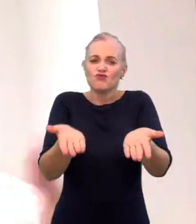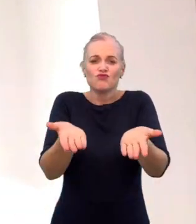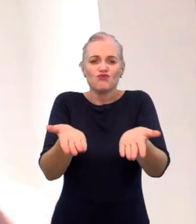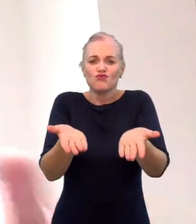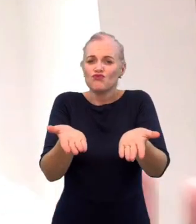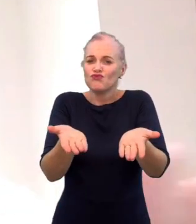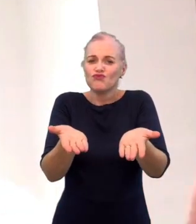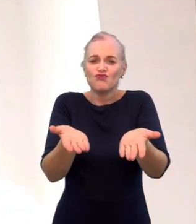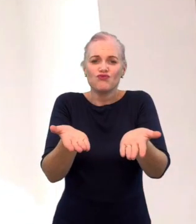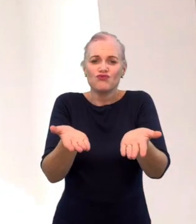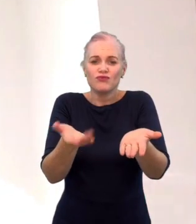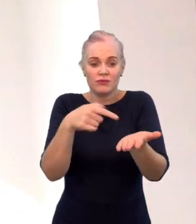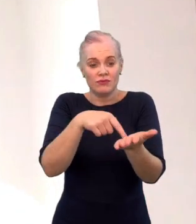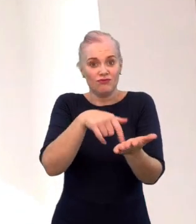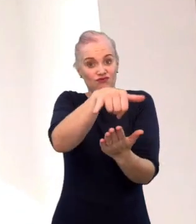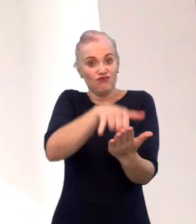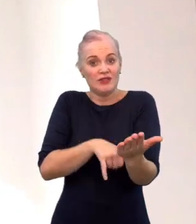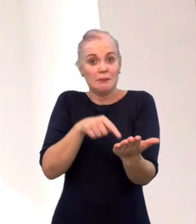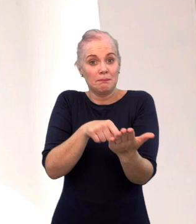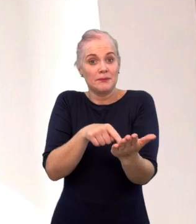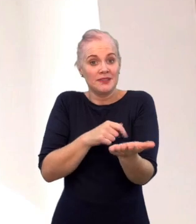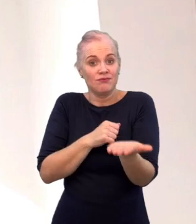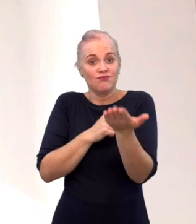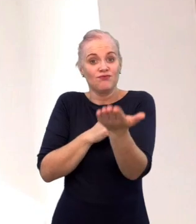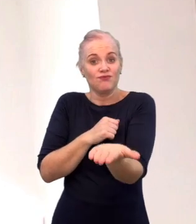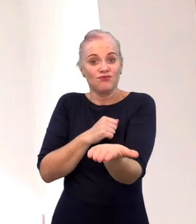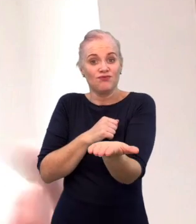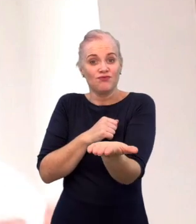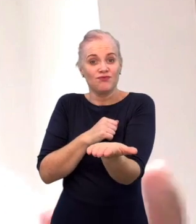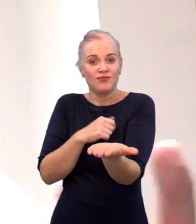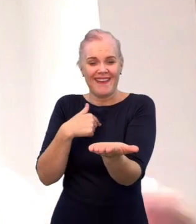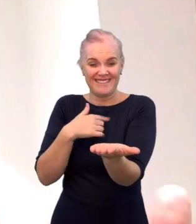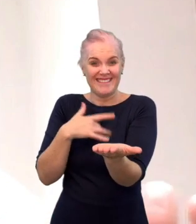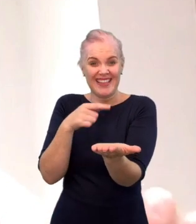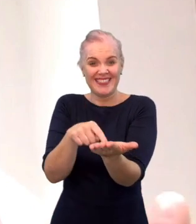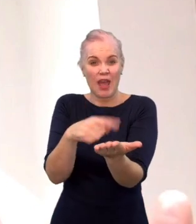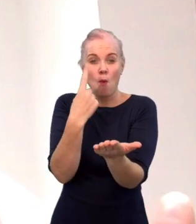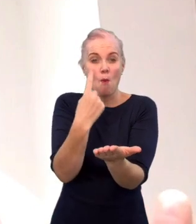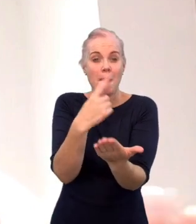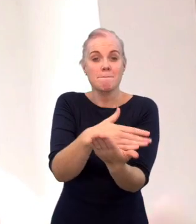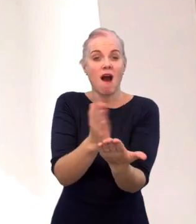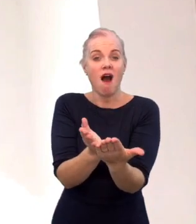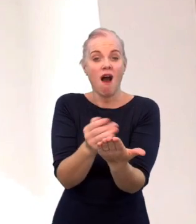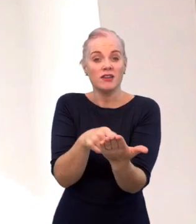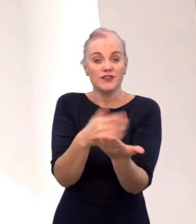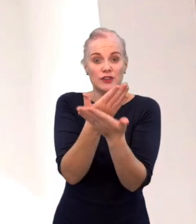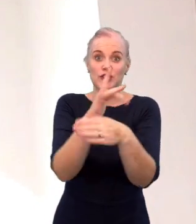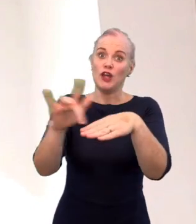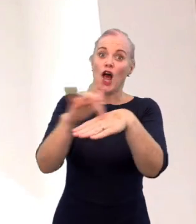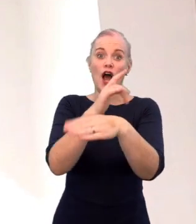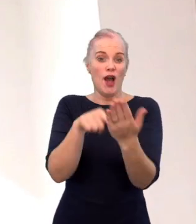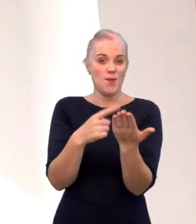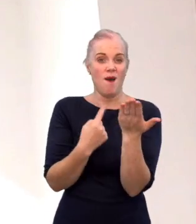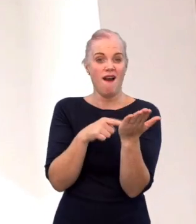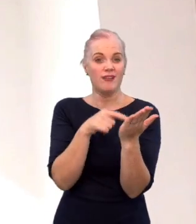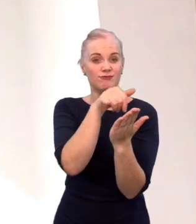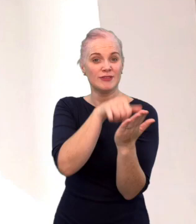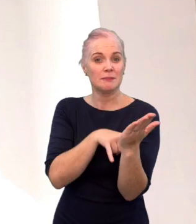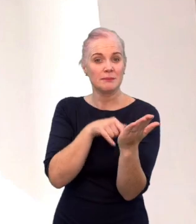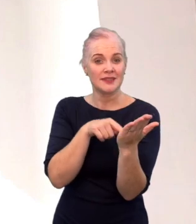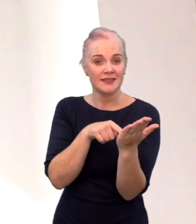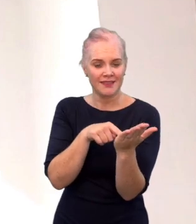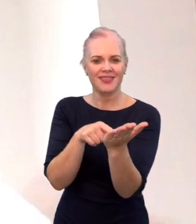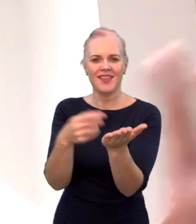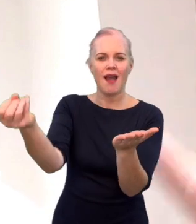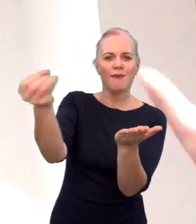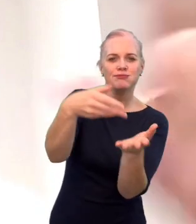let go of it in that way. I'm like, here's the script. I feel like it's almost like just only one part of the